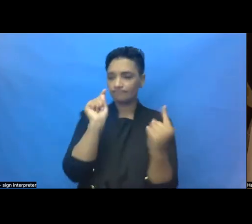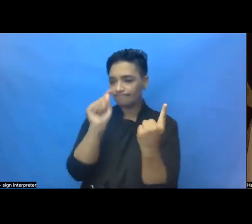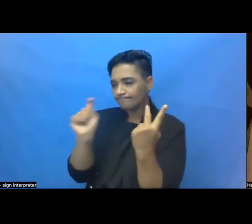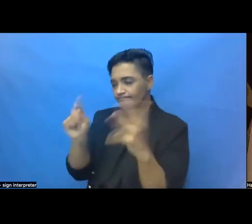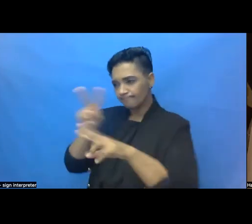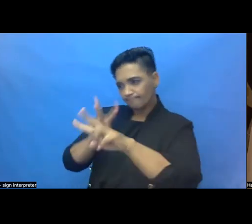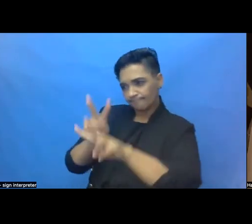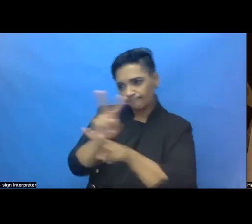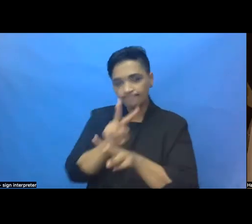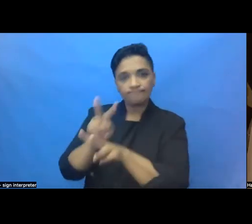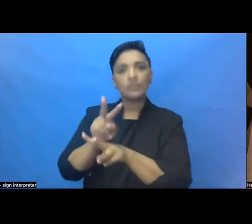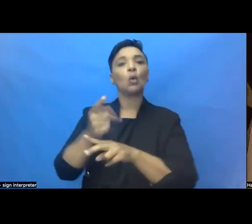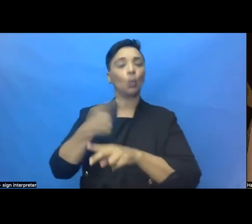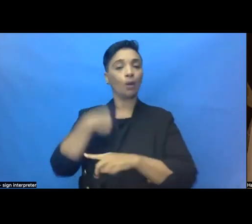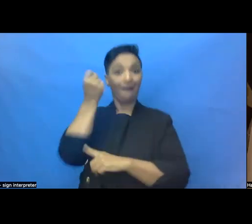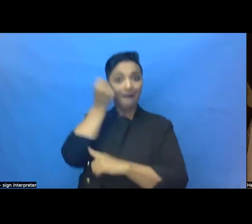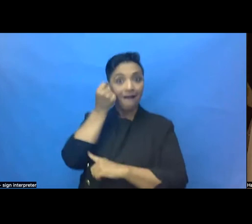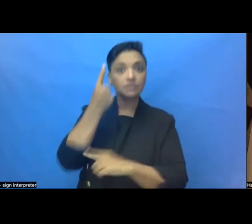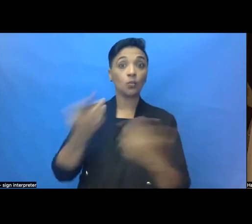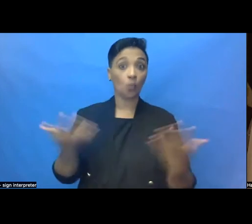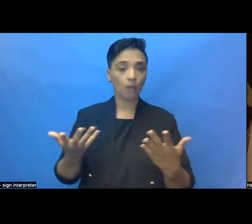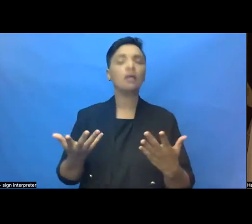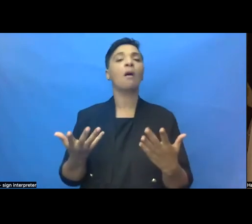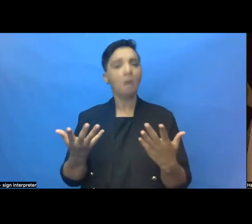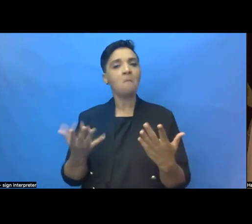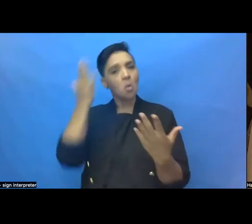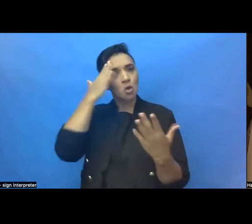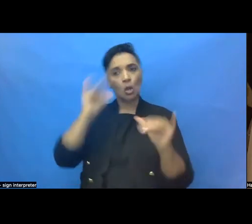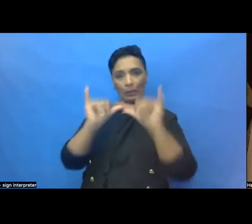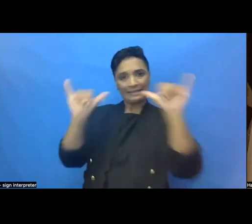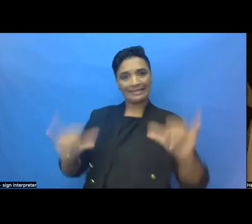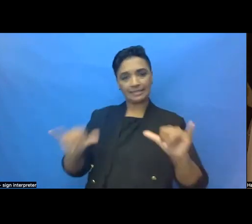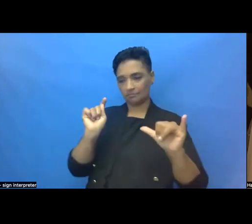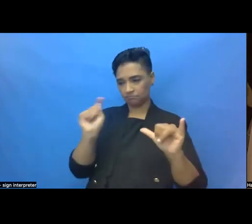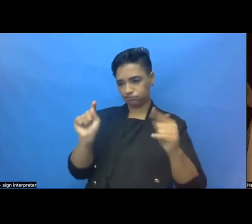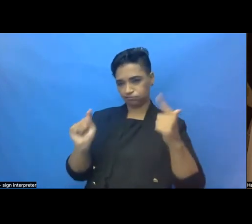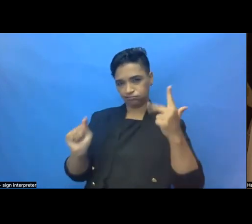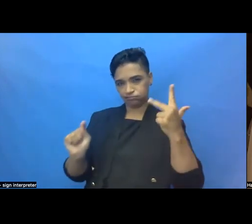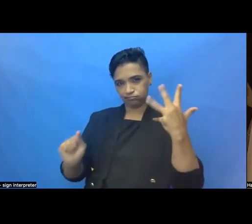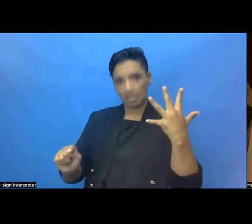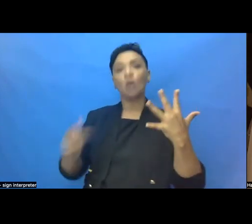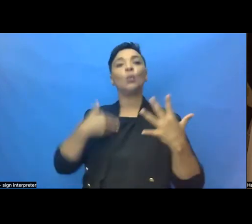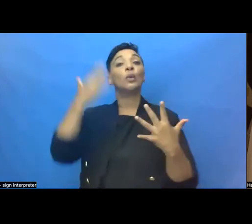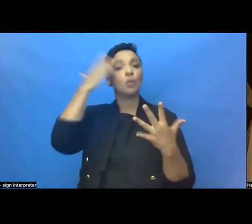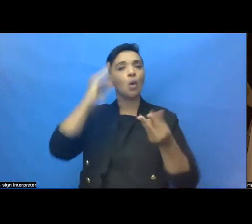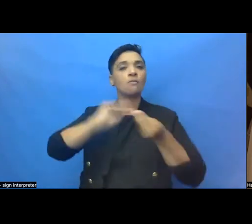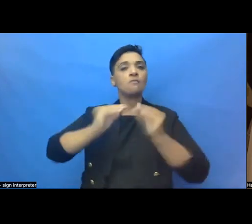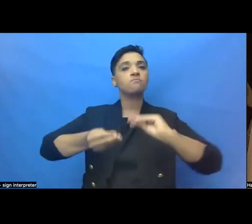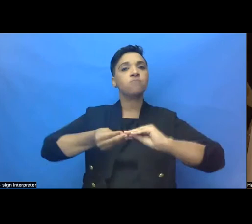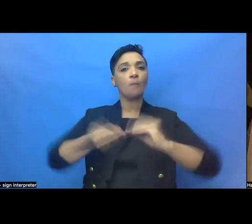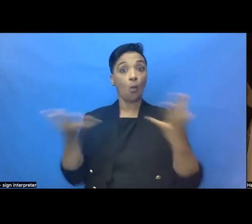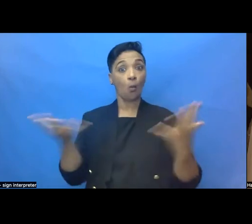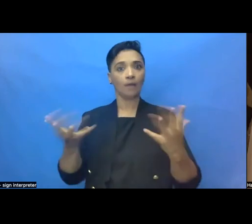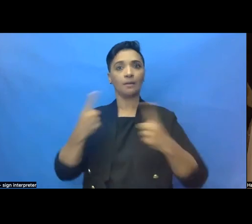comprehensive understanding of how the whole system works and what are the problems and what they might be in the time of